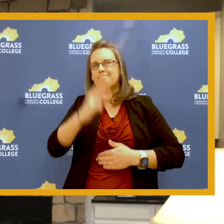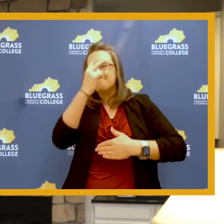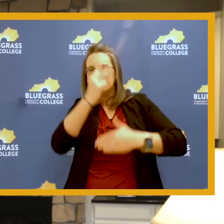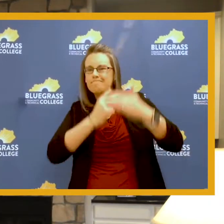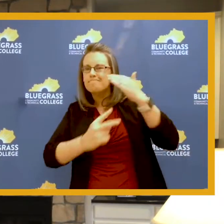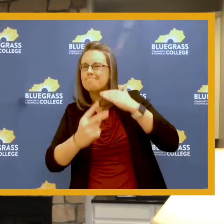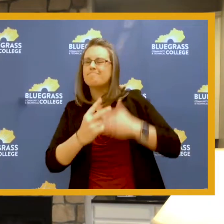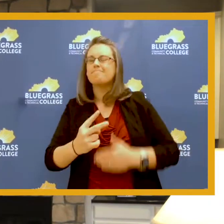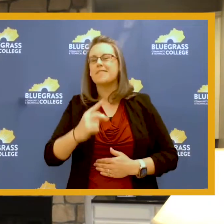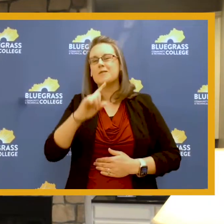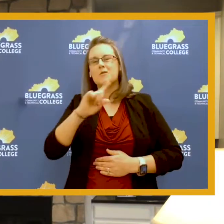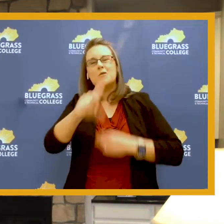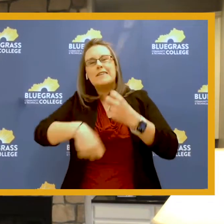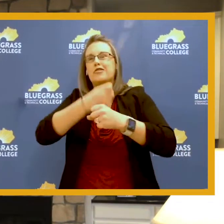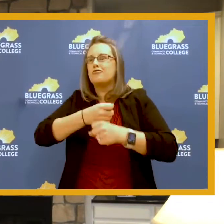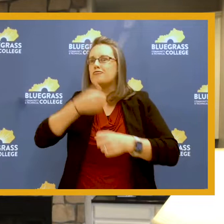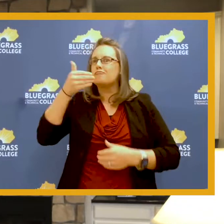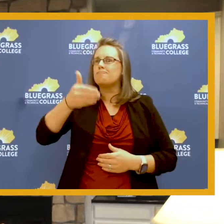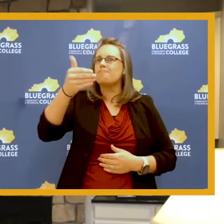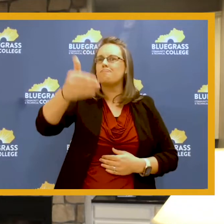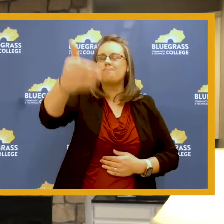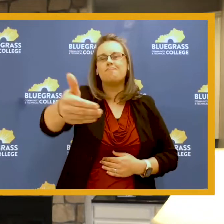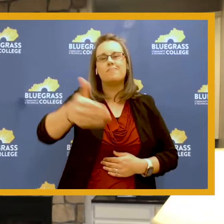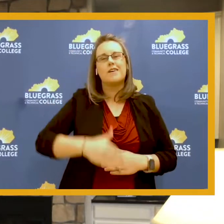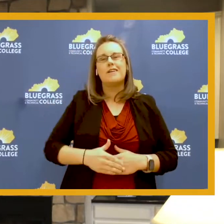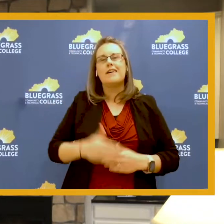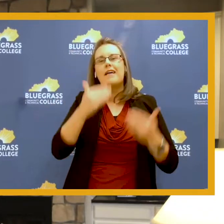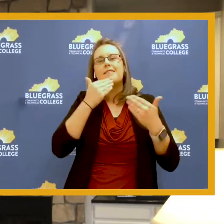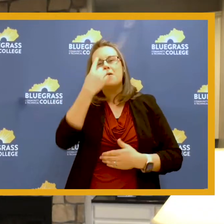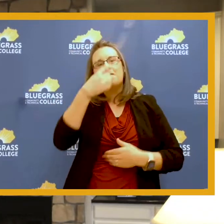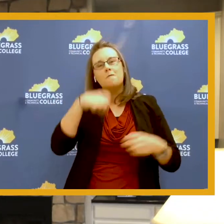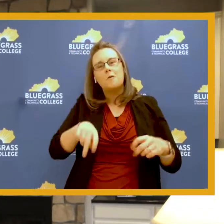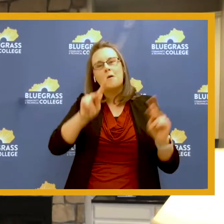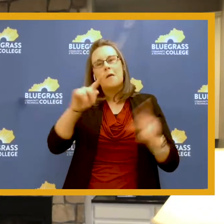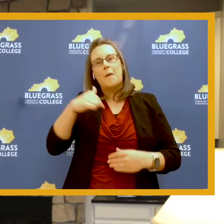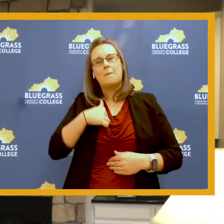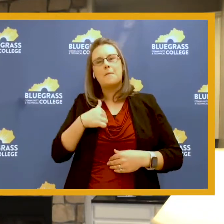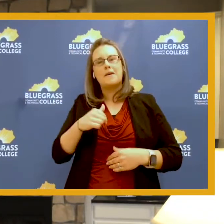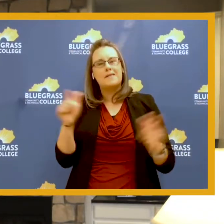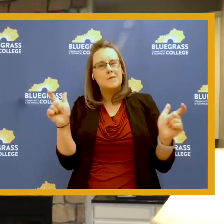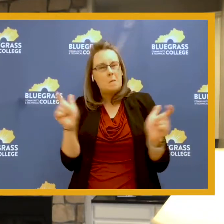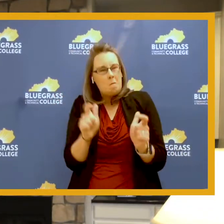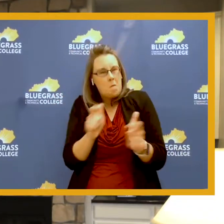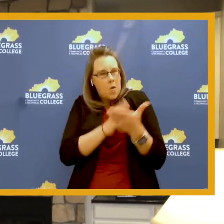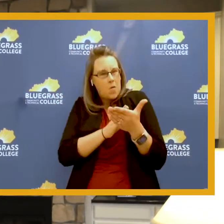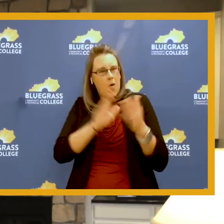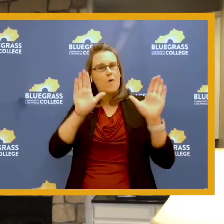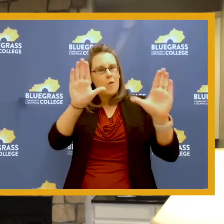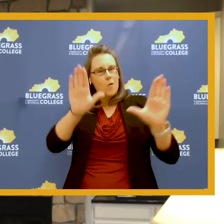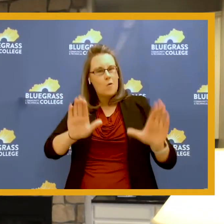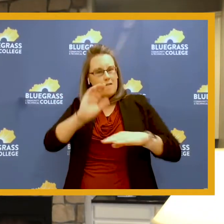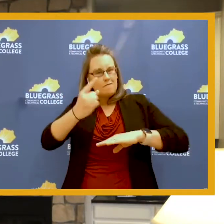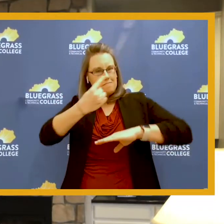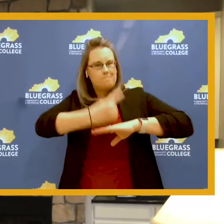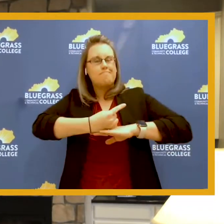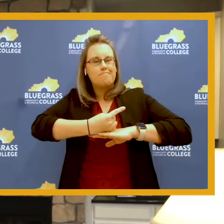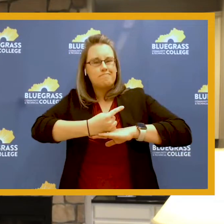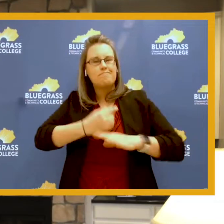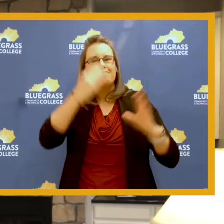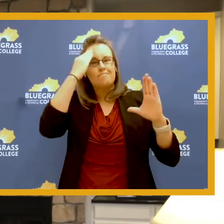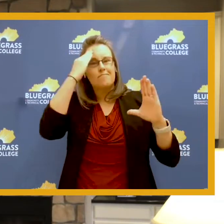being there with you, and I want to thank you for allowing me to be a small part of this wonderful day. And I hope